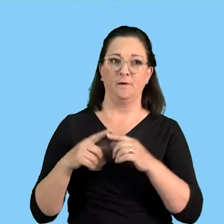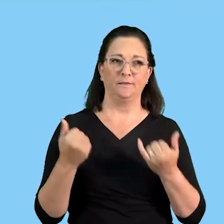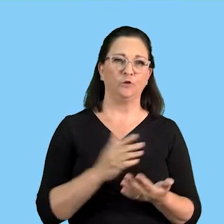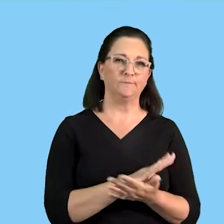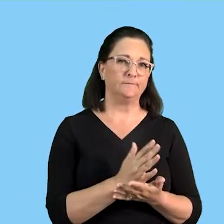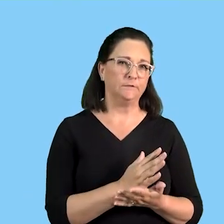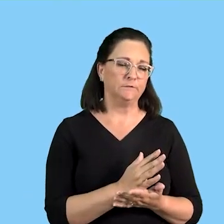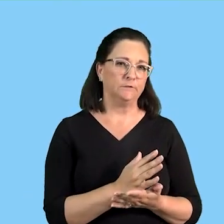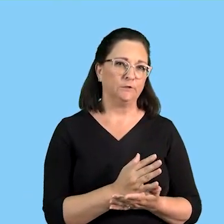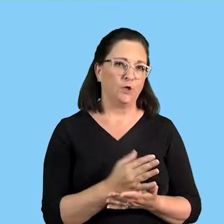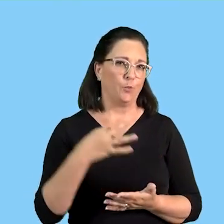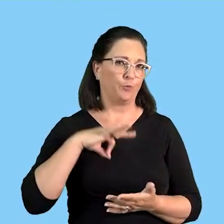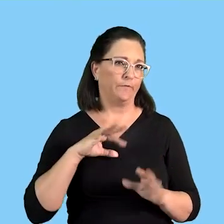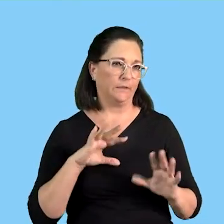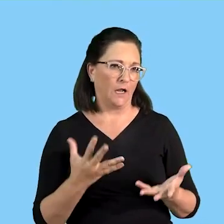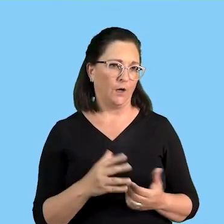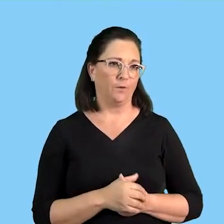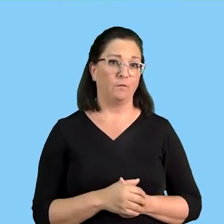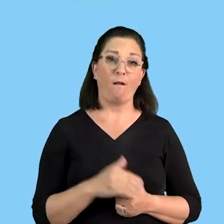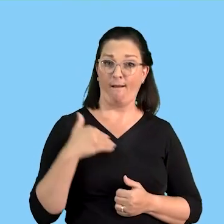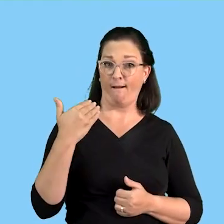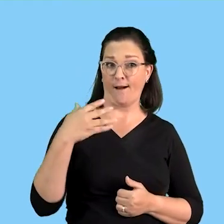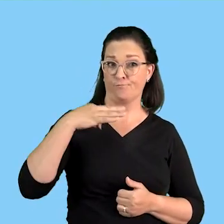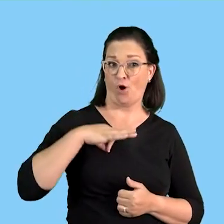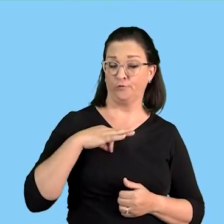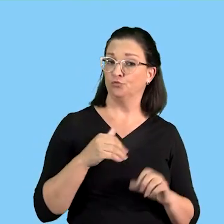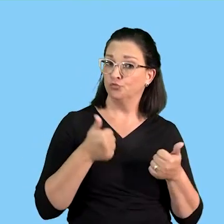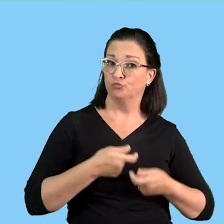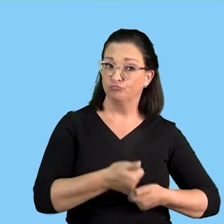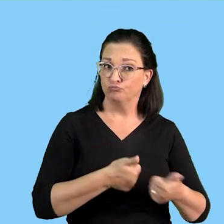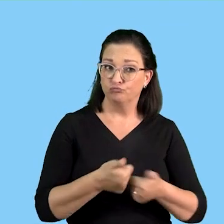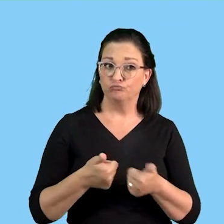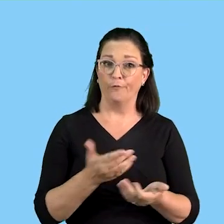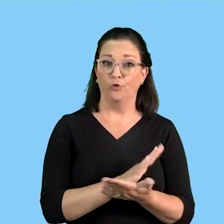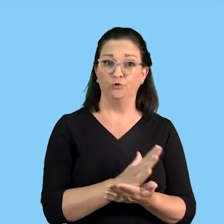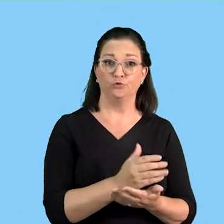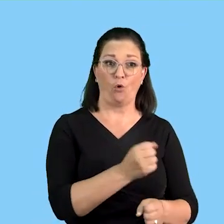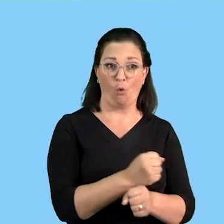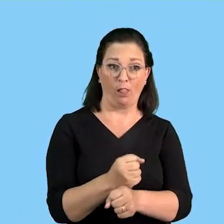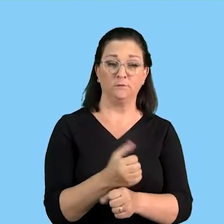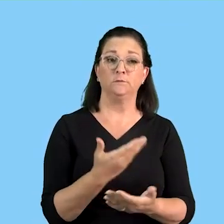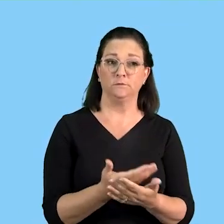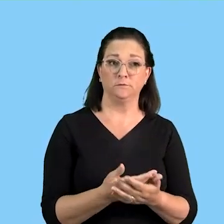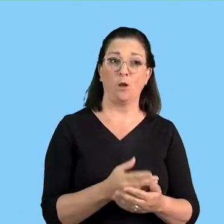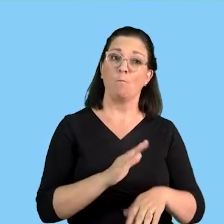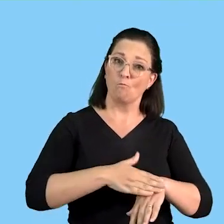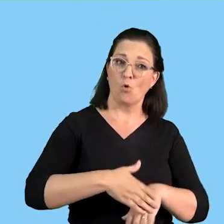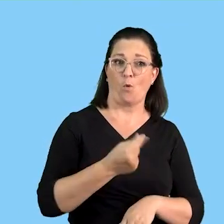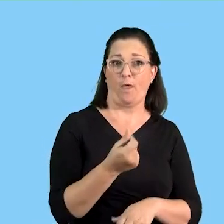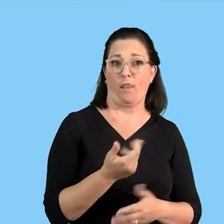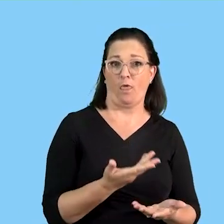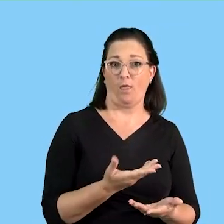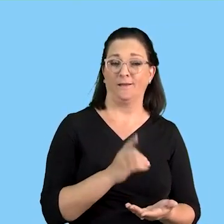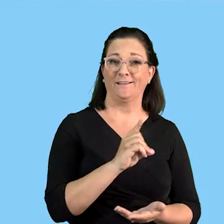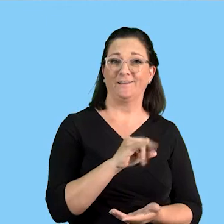looking into division of profit, high profits and good returns to shareholders, meaning when shareholders receive more